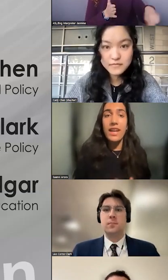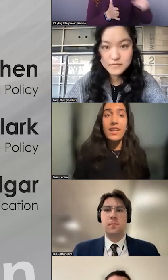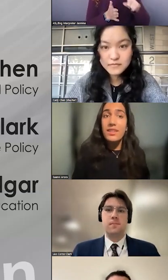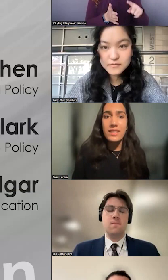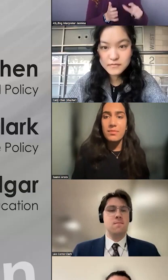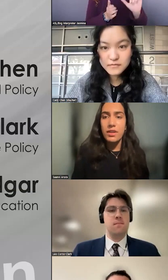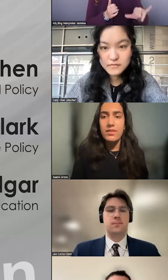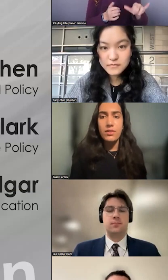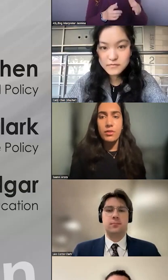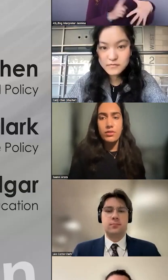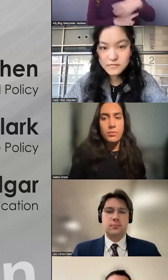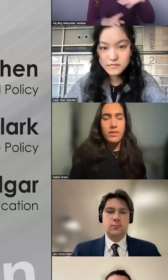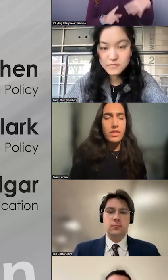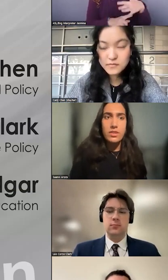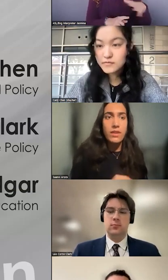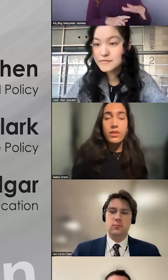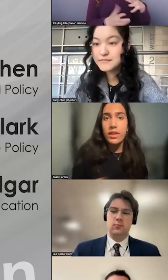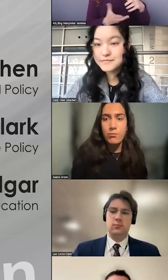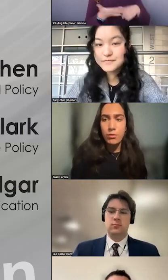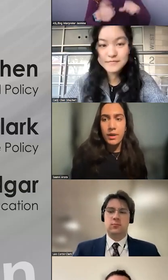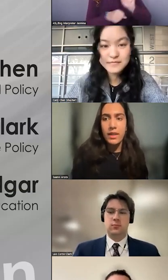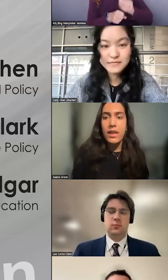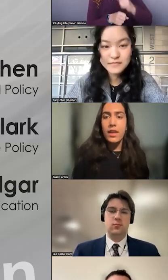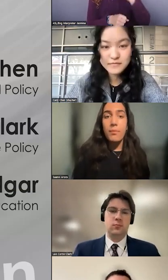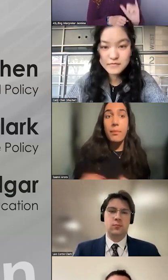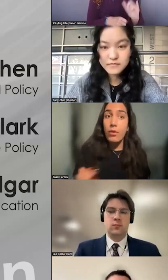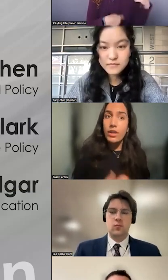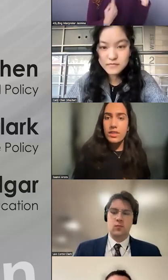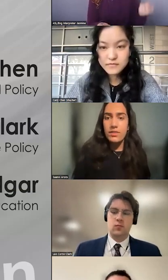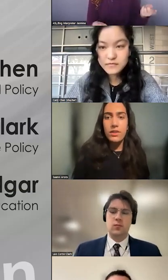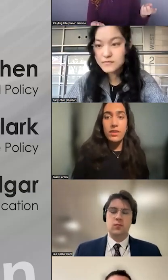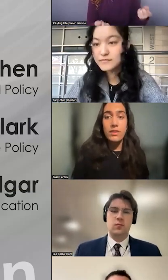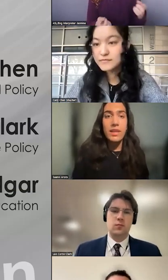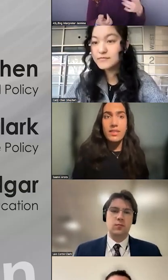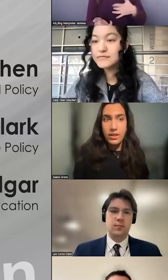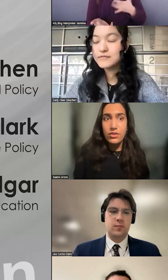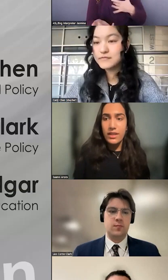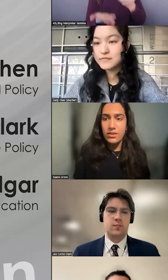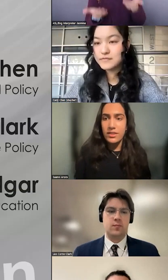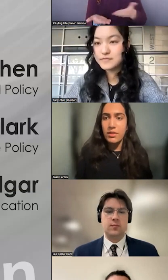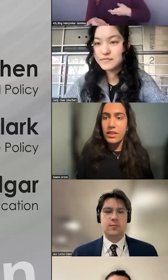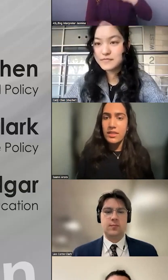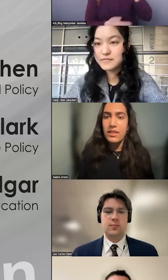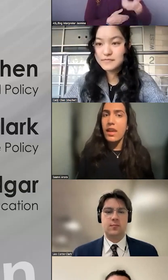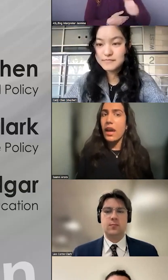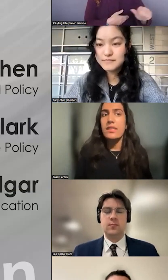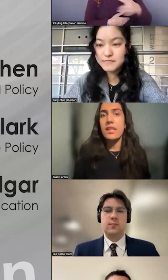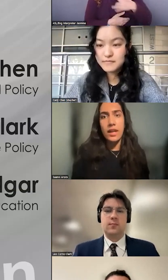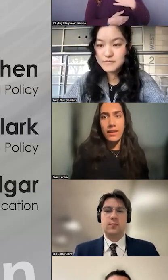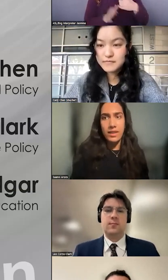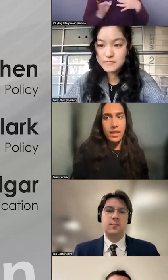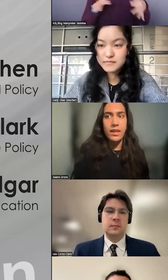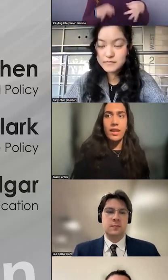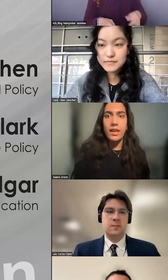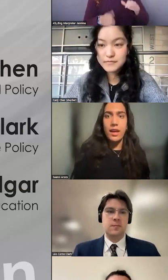share any lived experiences or personal observations, whatever you're comfortable with, that brought you to this field and may contextualize your experiences as a